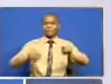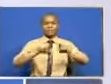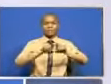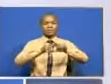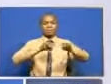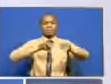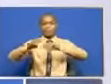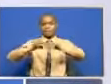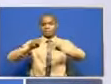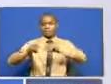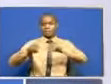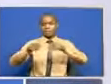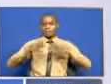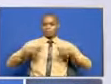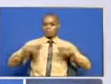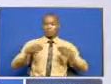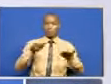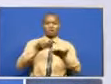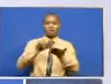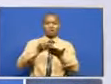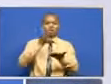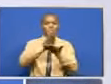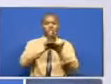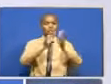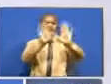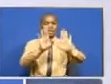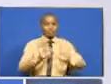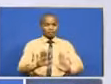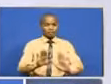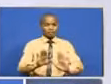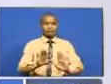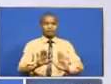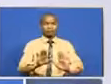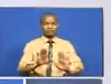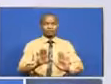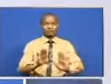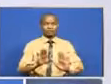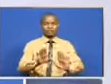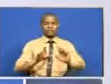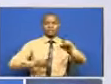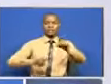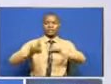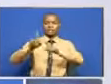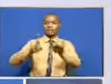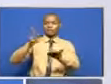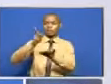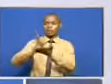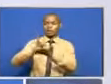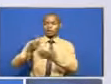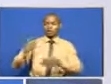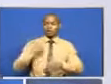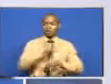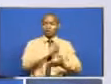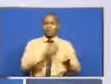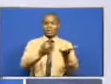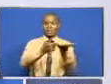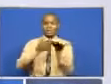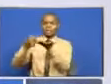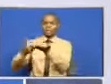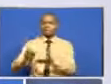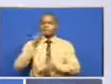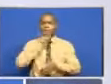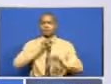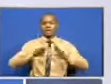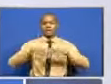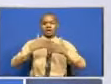finance management, you play a very important role. And at Safari Park, we engaged about this to see how we can give